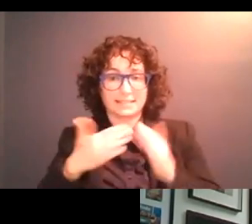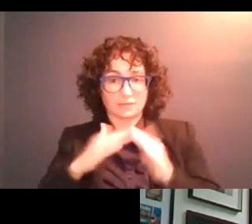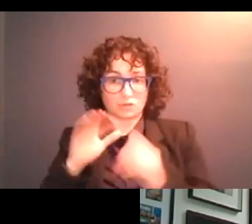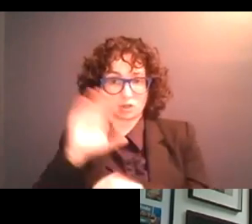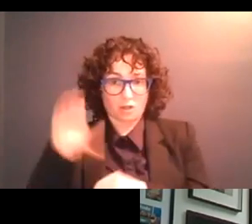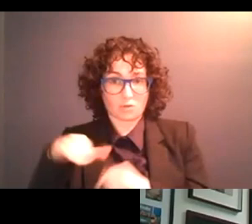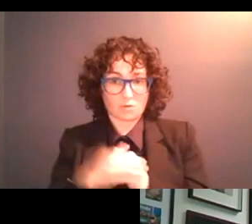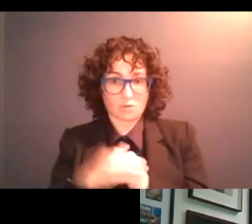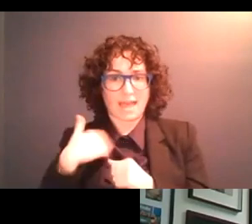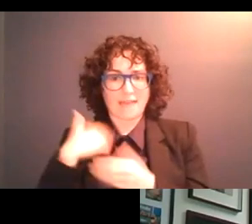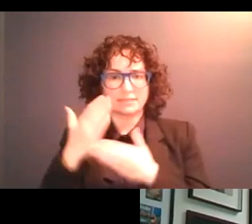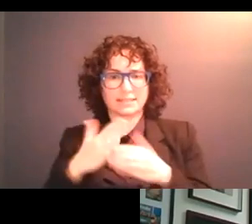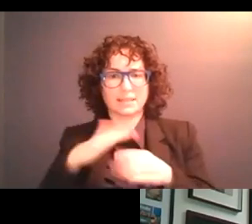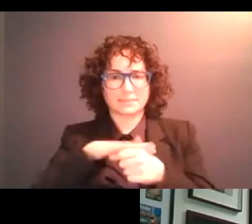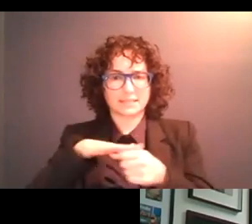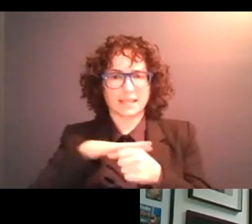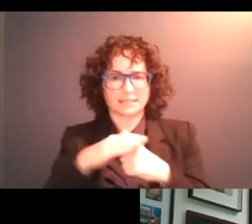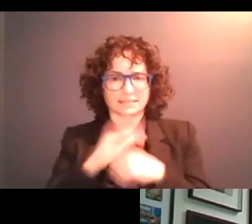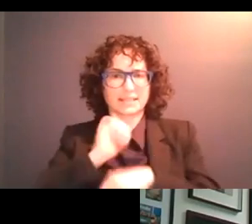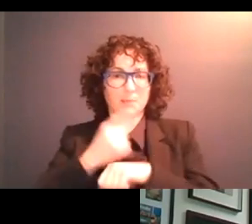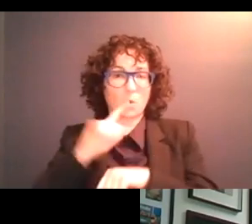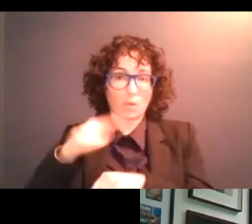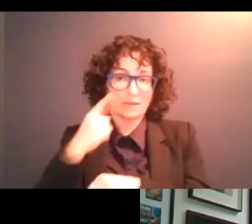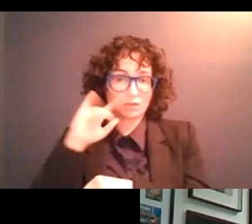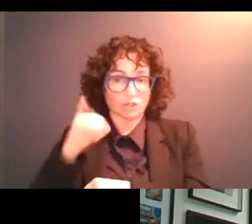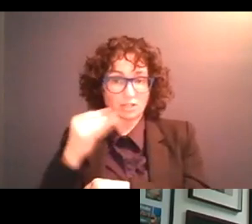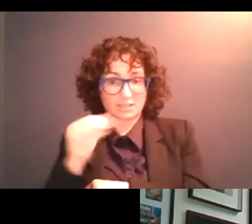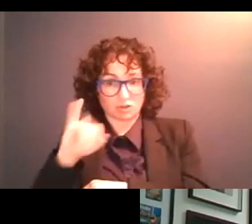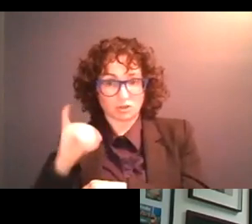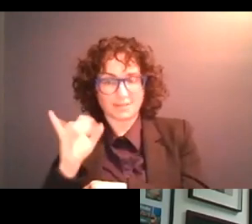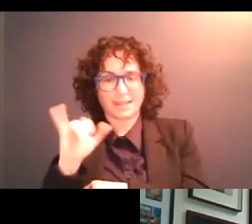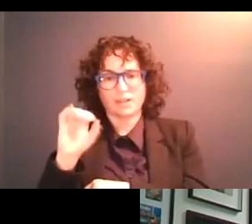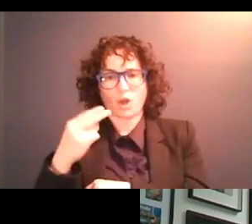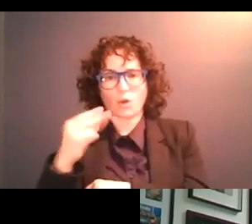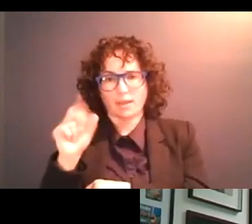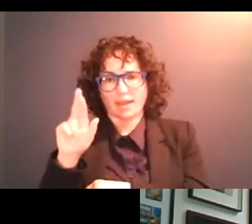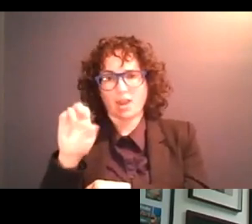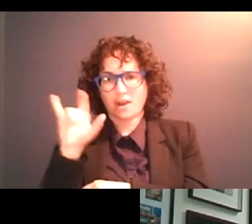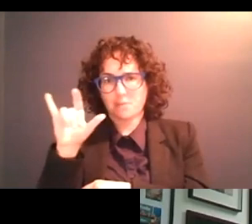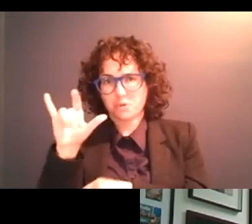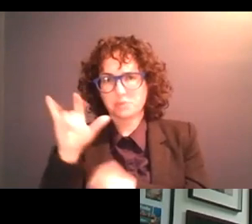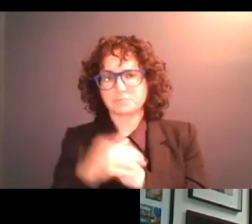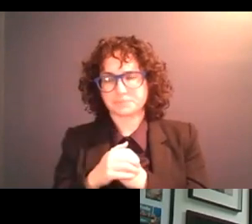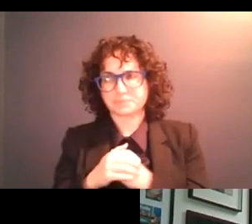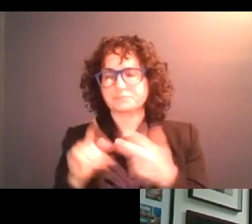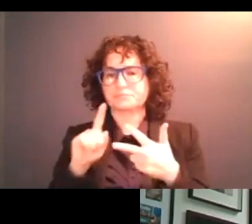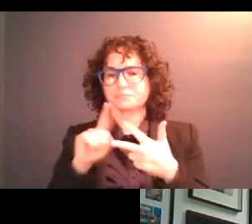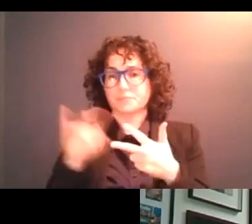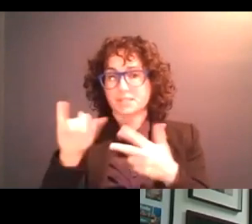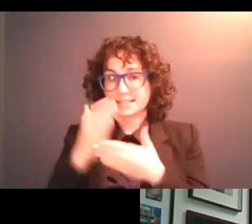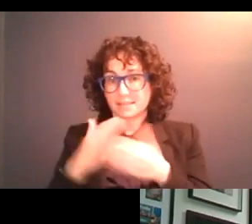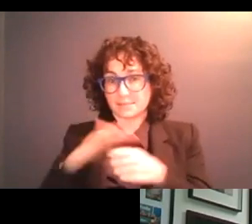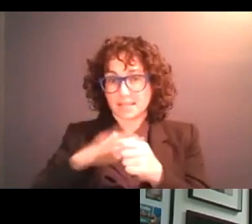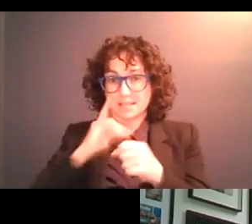have certain sites that are only set up for Johnson & Johnson, like our O'Hare Airport site. We also have sites that are set up for